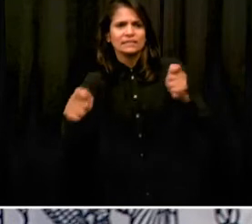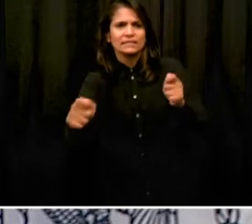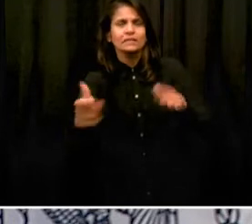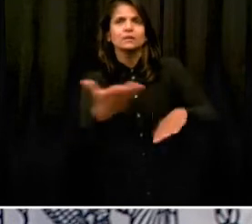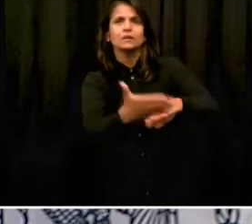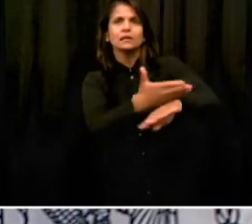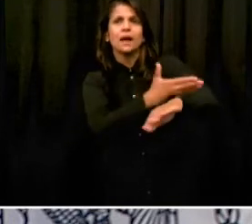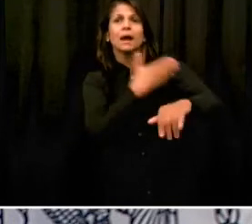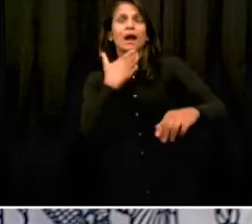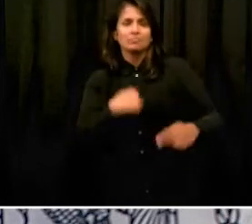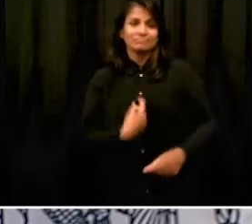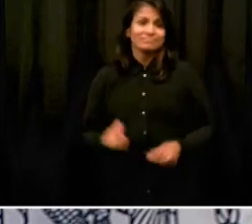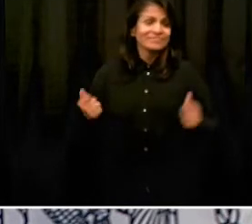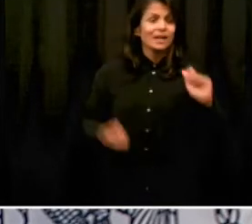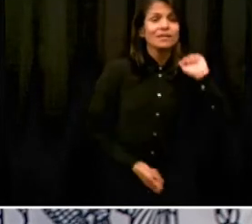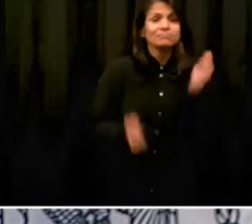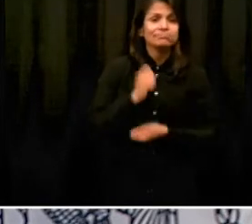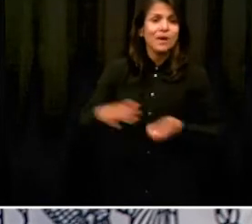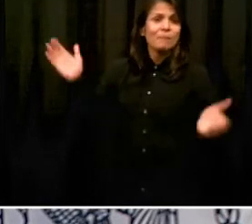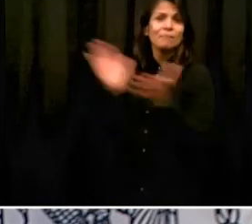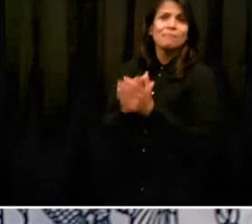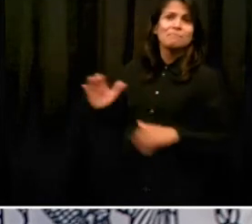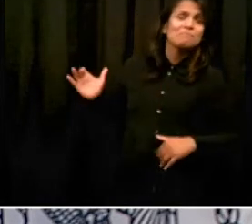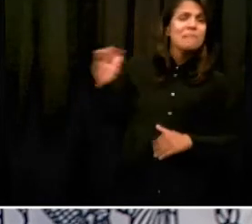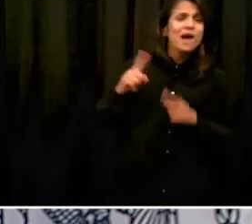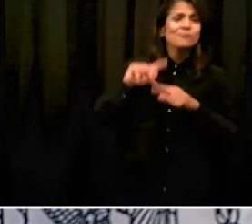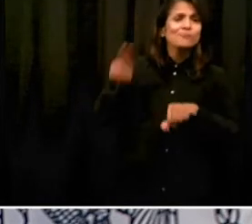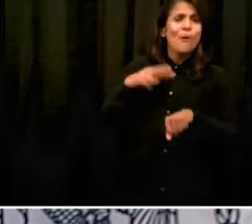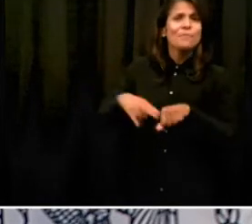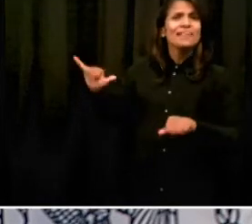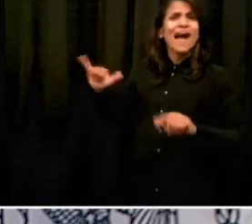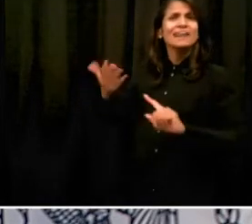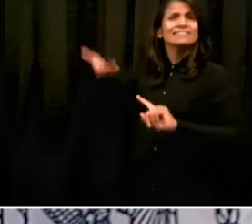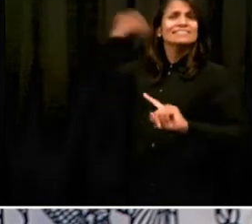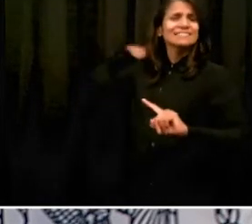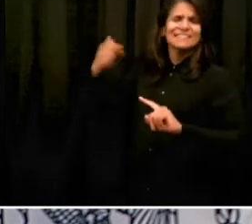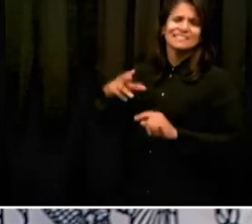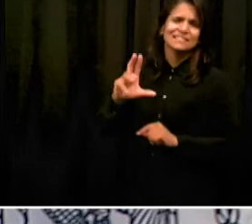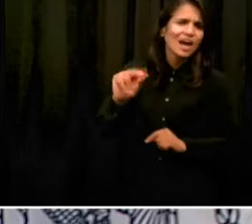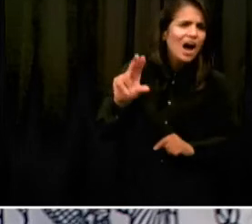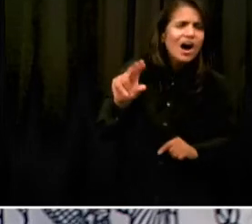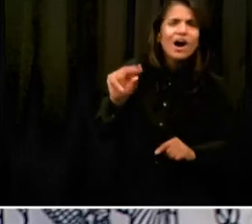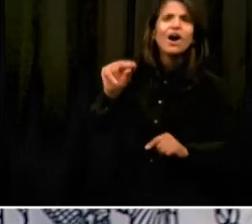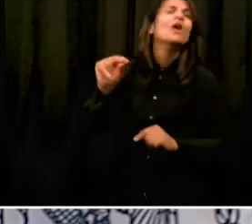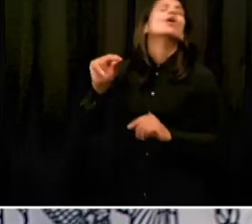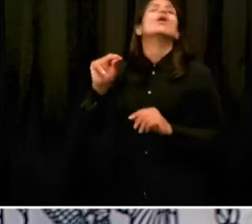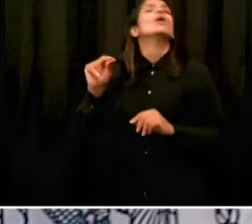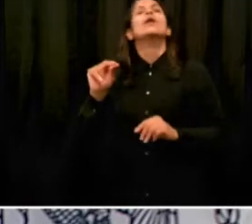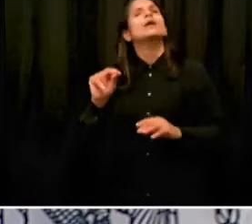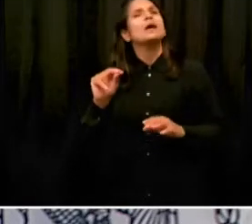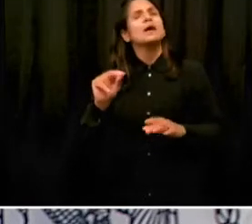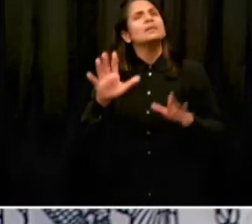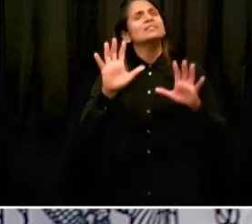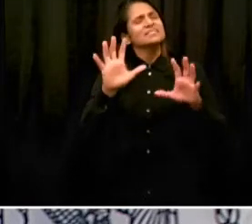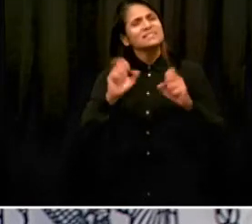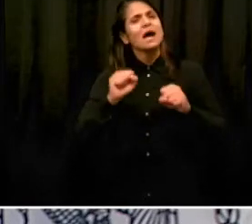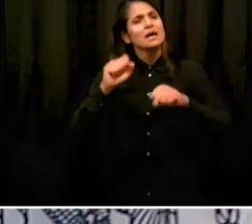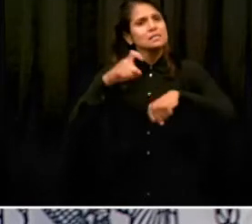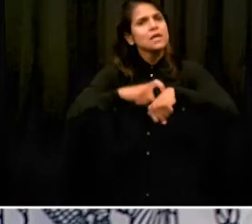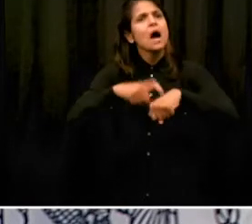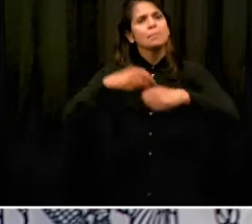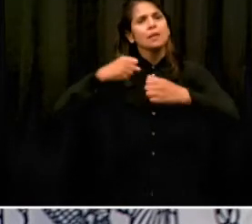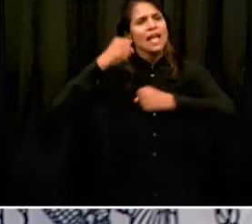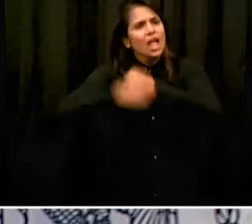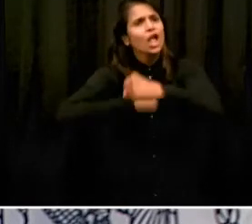overnight. Many years, I think. On the budget front, there's real serious budget questions, although a lot of what we do